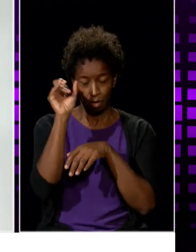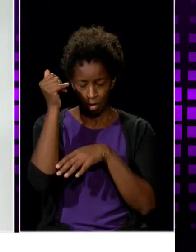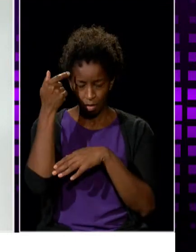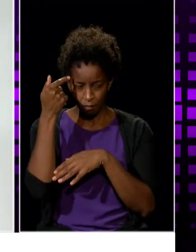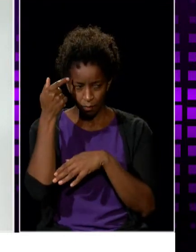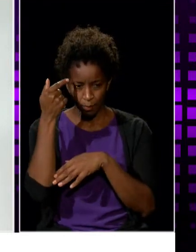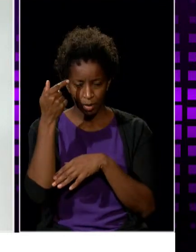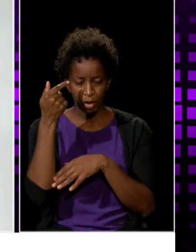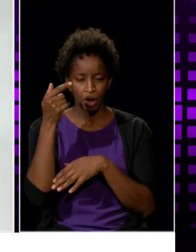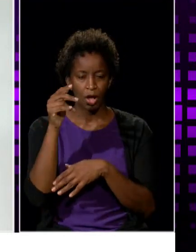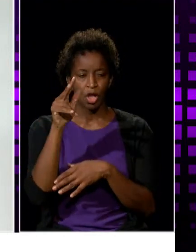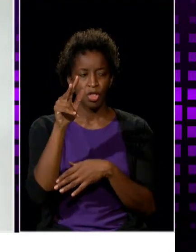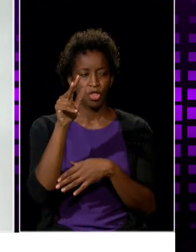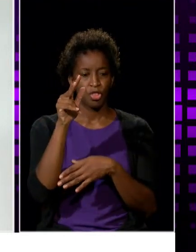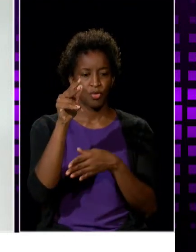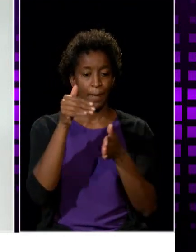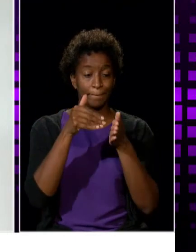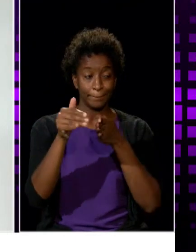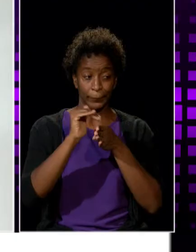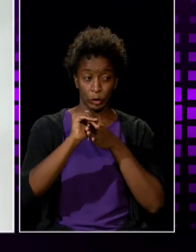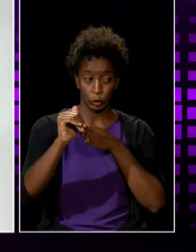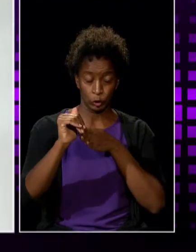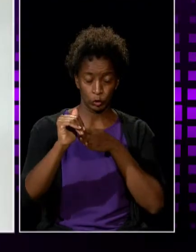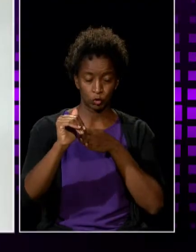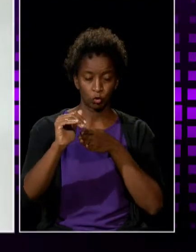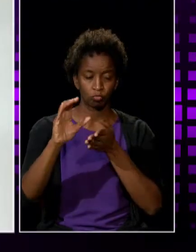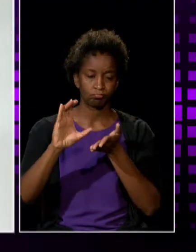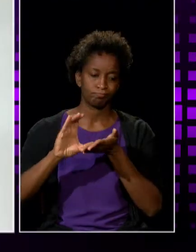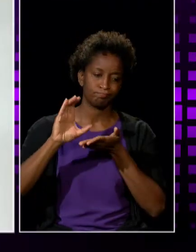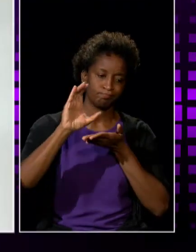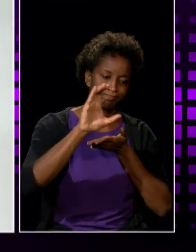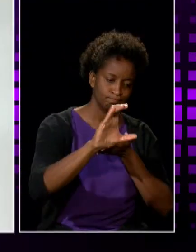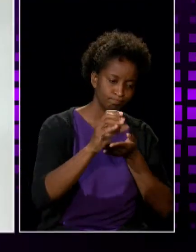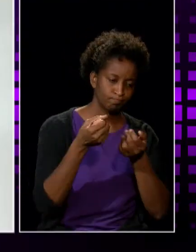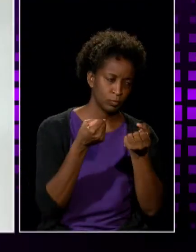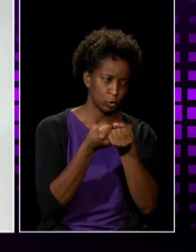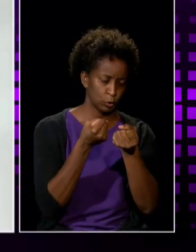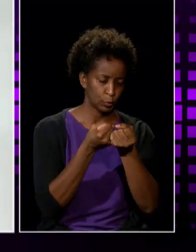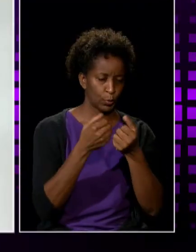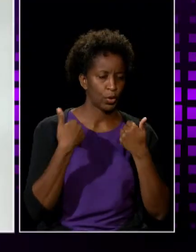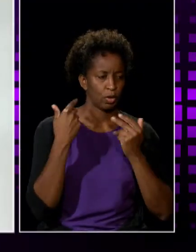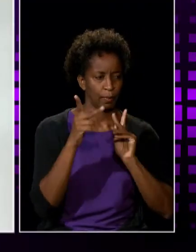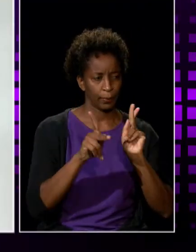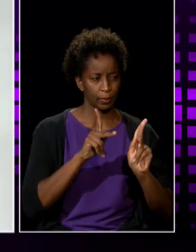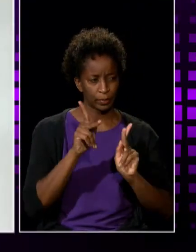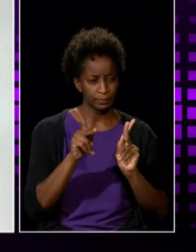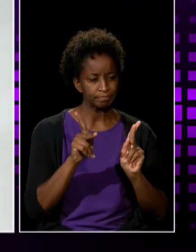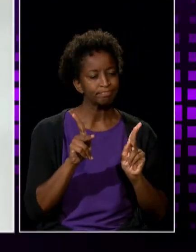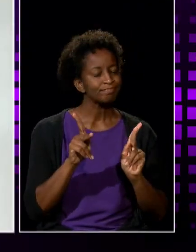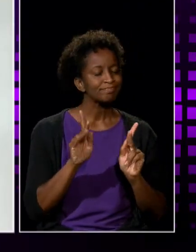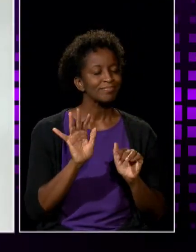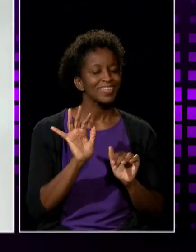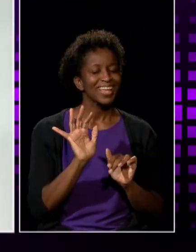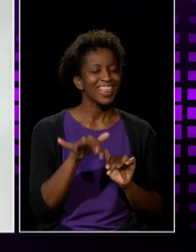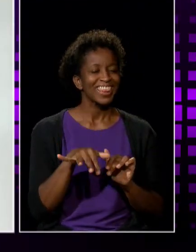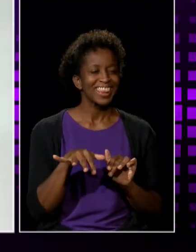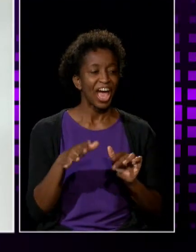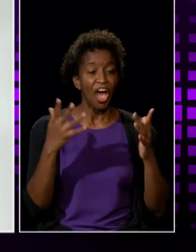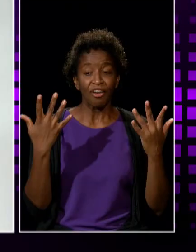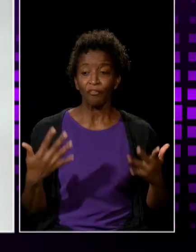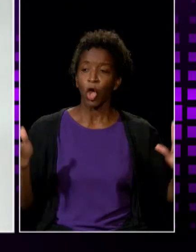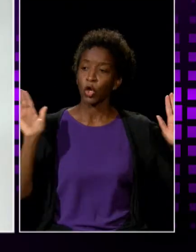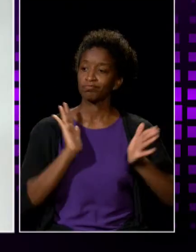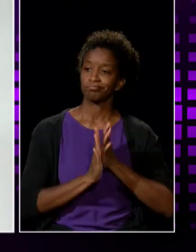of youth in order to advance youth development. However, this is just the beginning. Of course, we